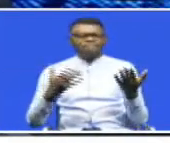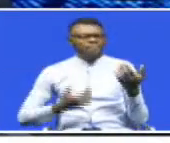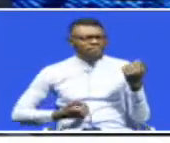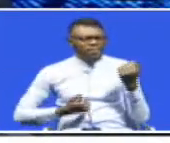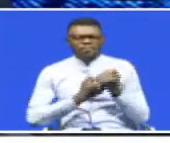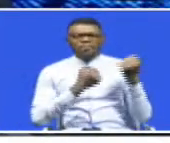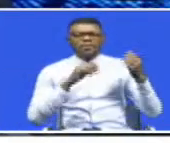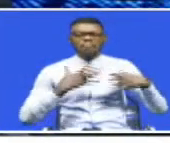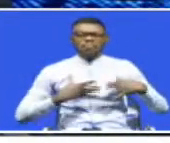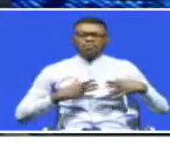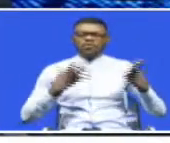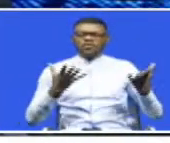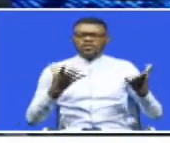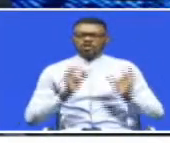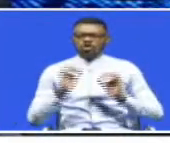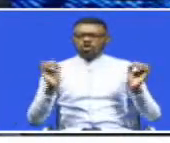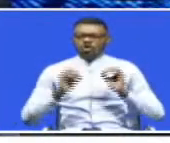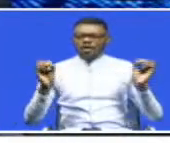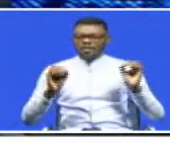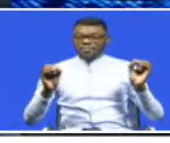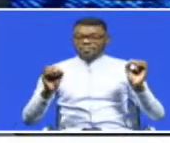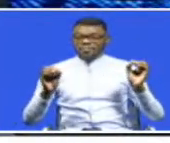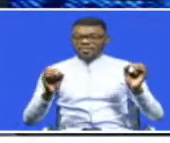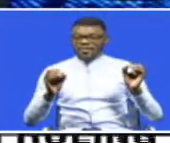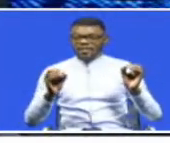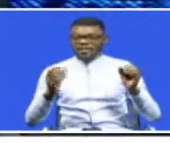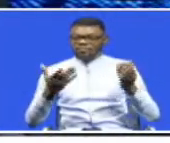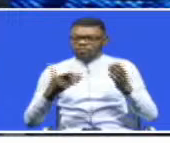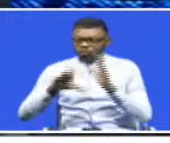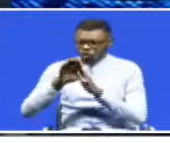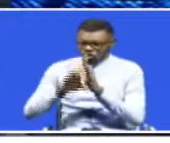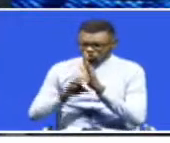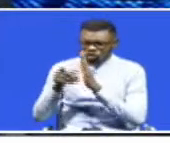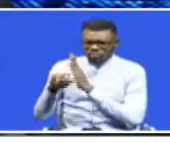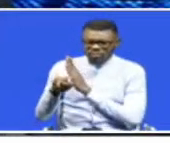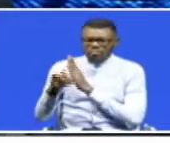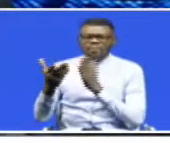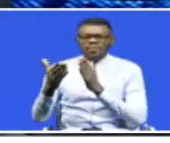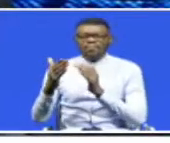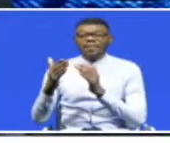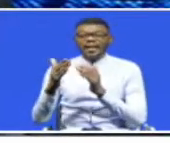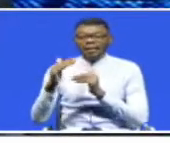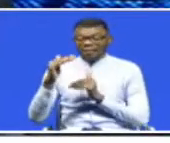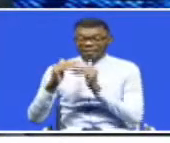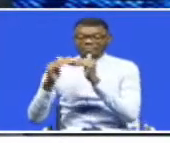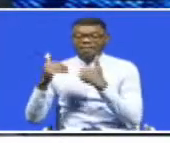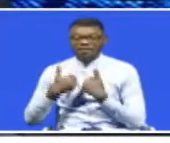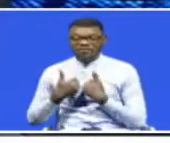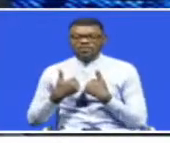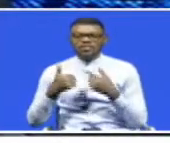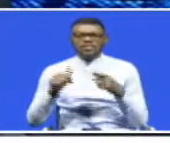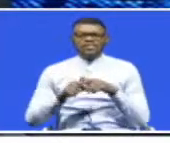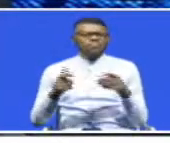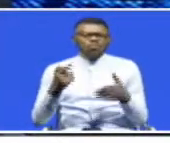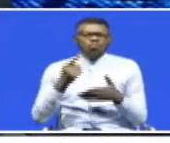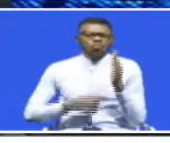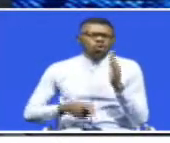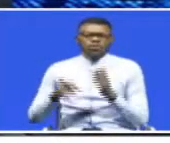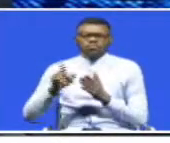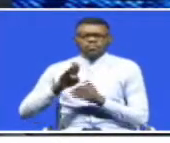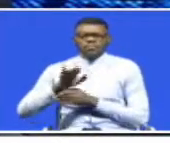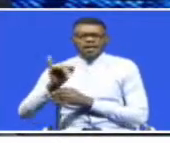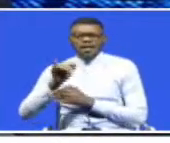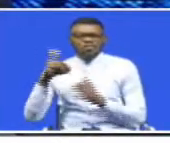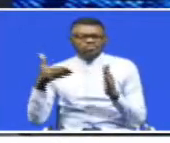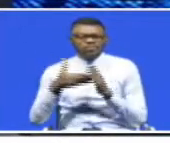the head of state, the ruling on BBI had tested the limits of the Constitution and that the burden of the rulings had not been factored in.